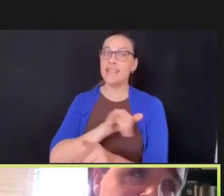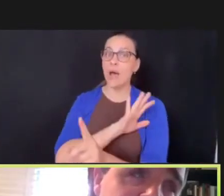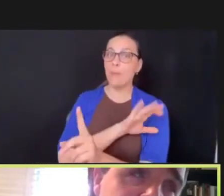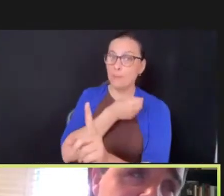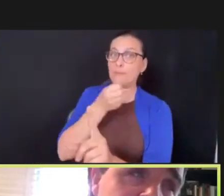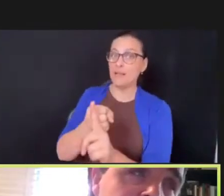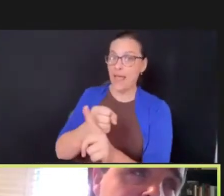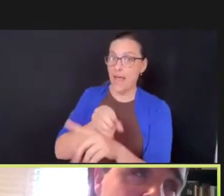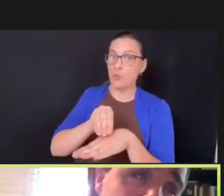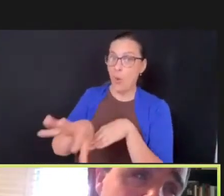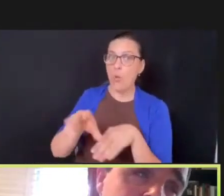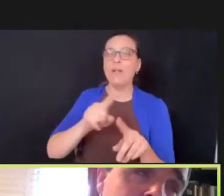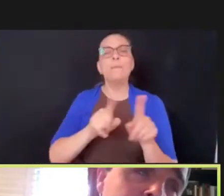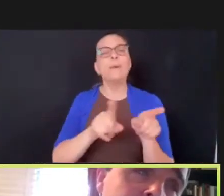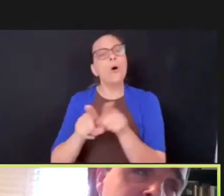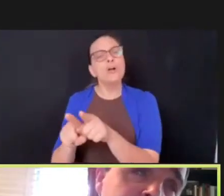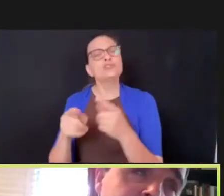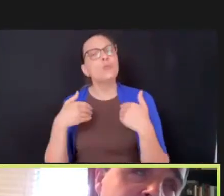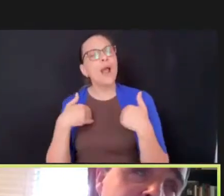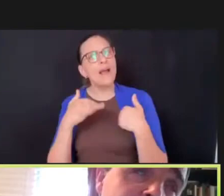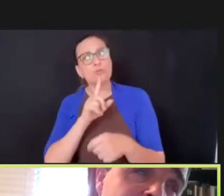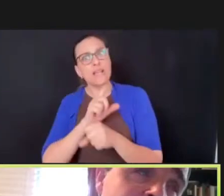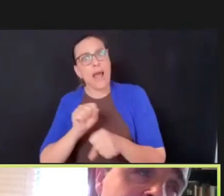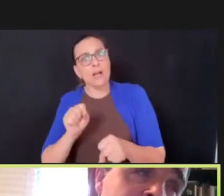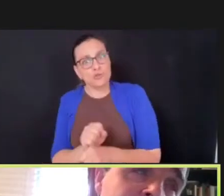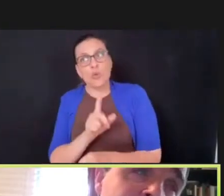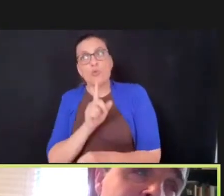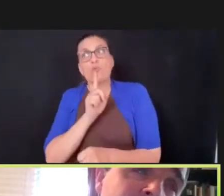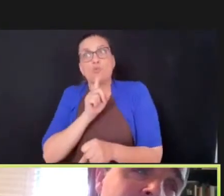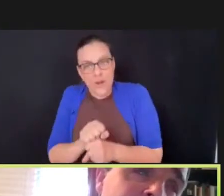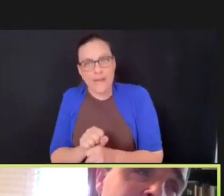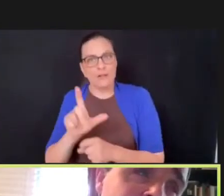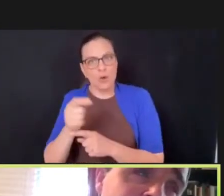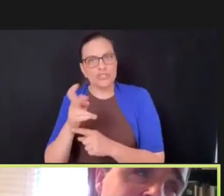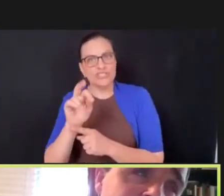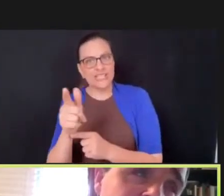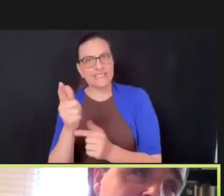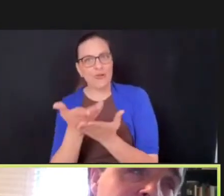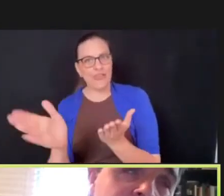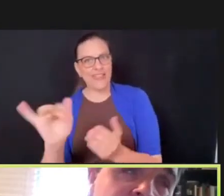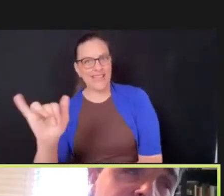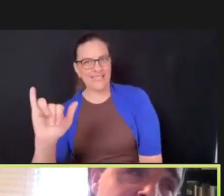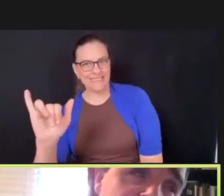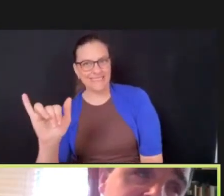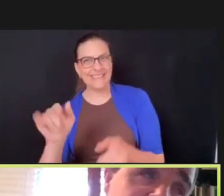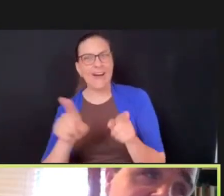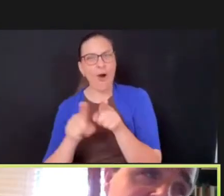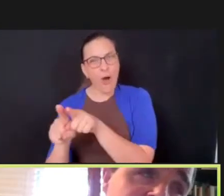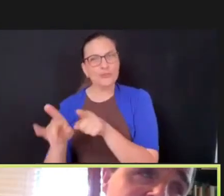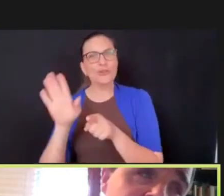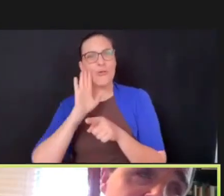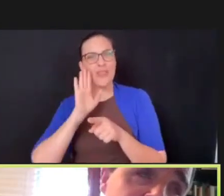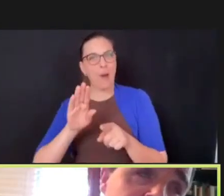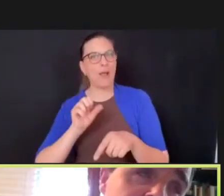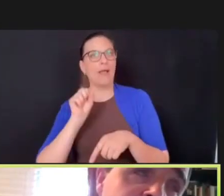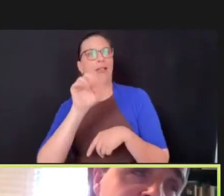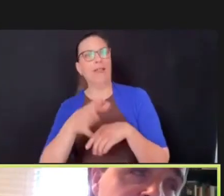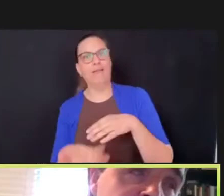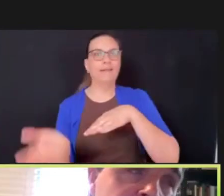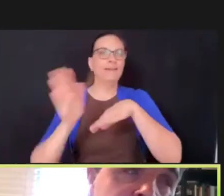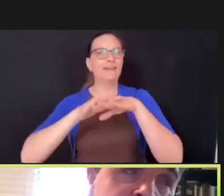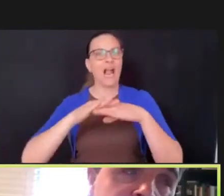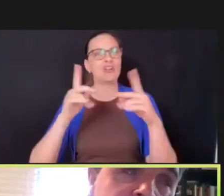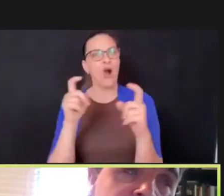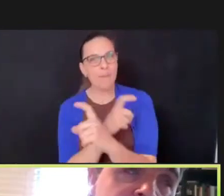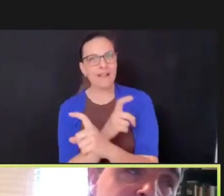have these actual very real logistical things that also complicate access and inclusion